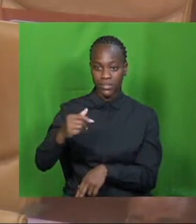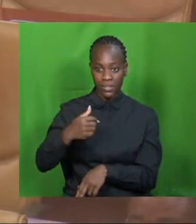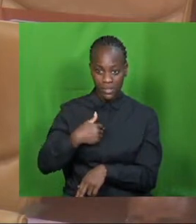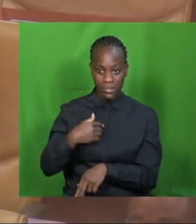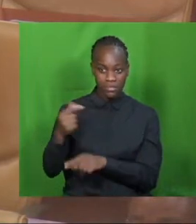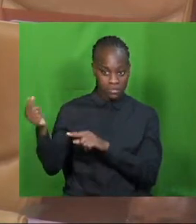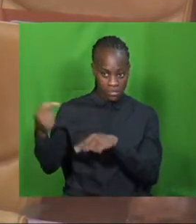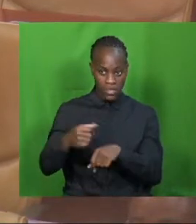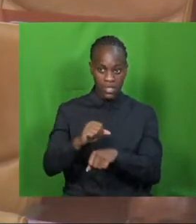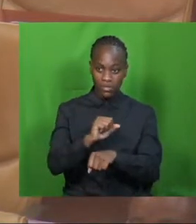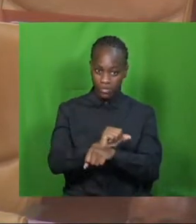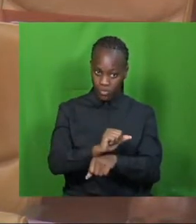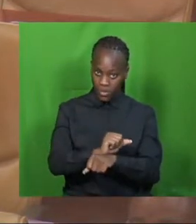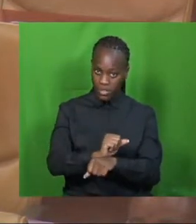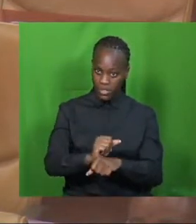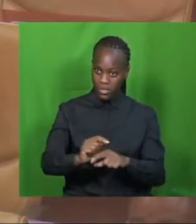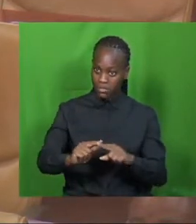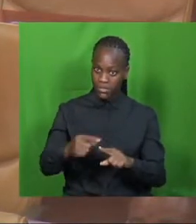Number 47.